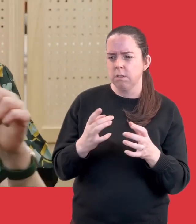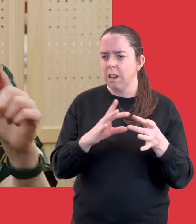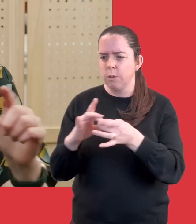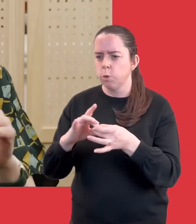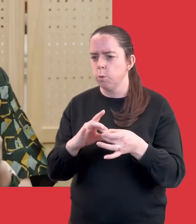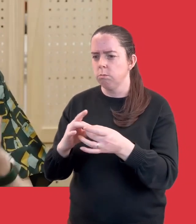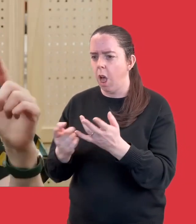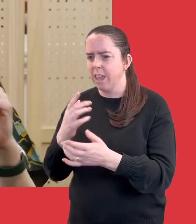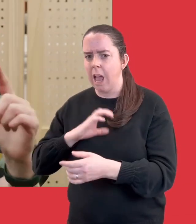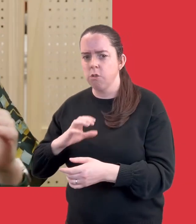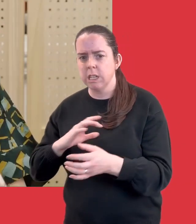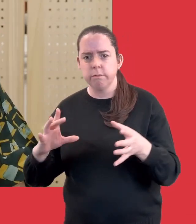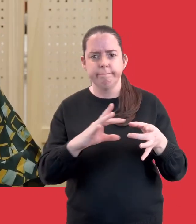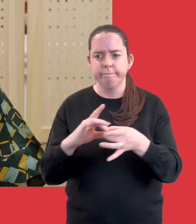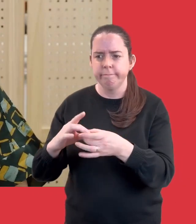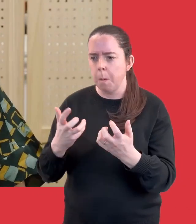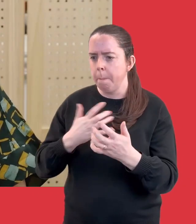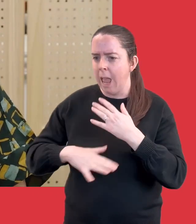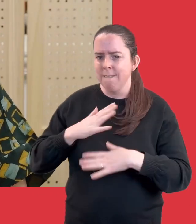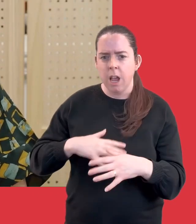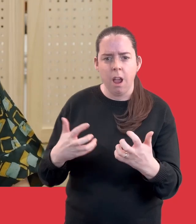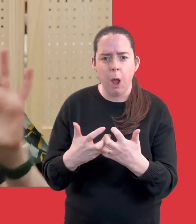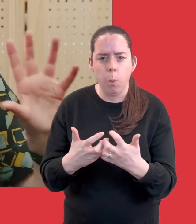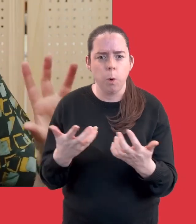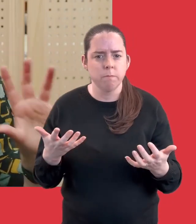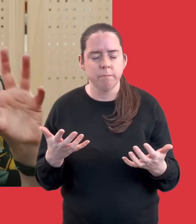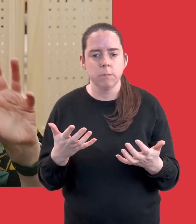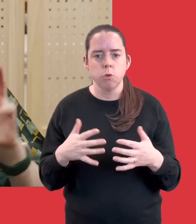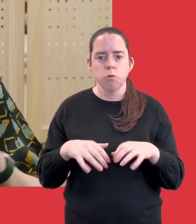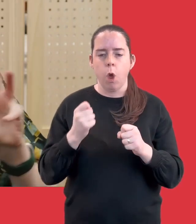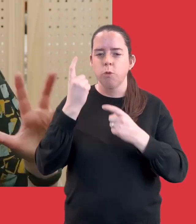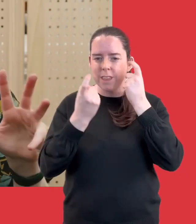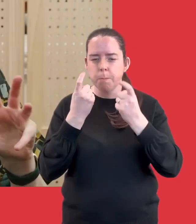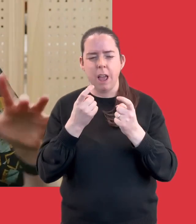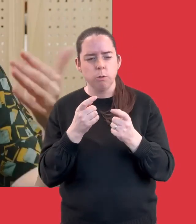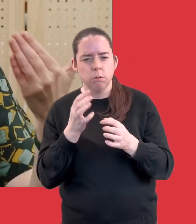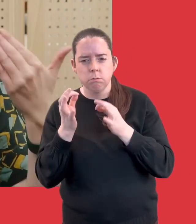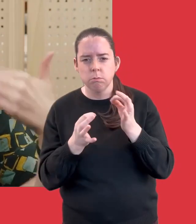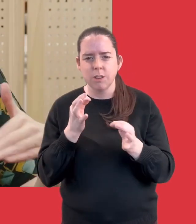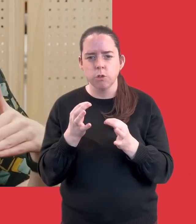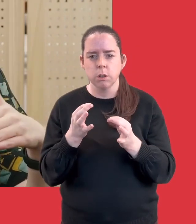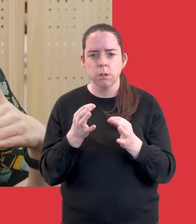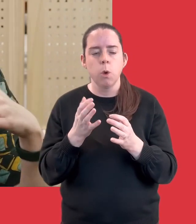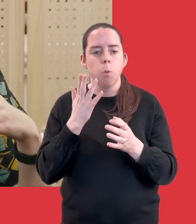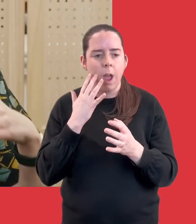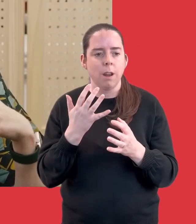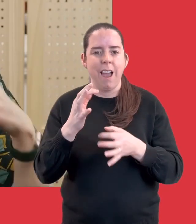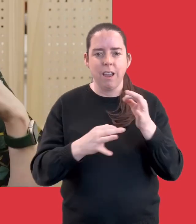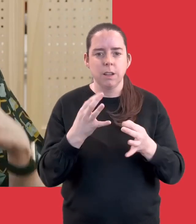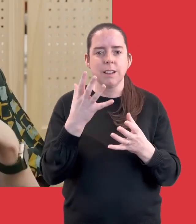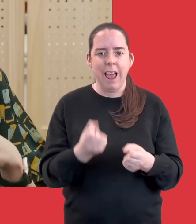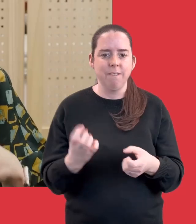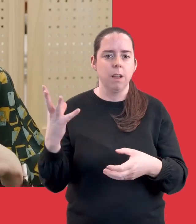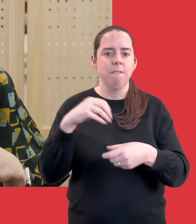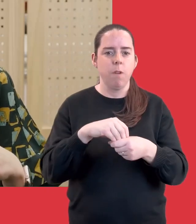to other characters? How are they behaving? You can start to embrace those questions on a much deeper level when you have actors,